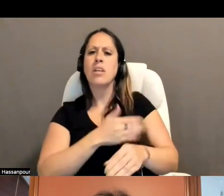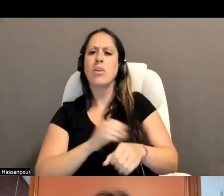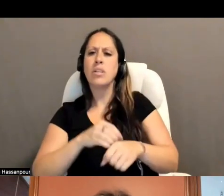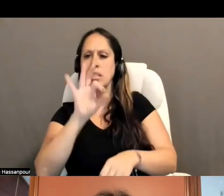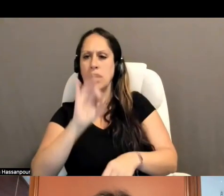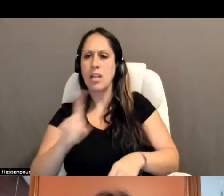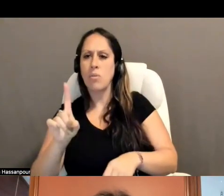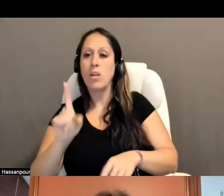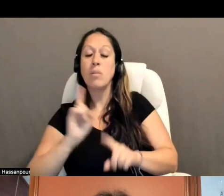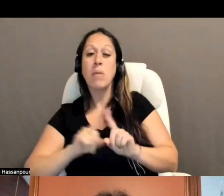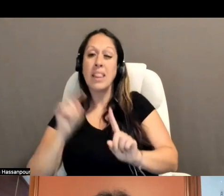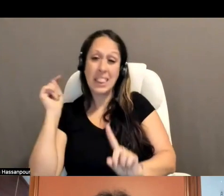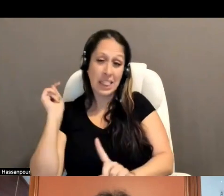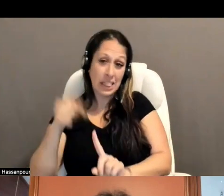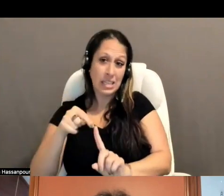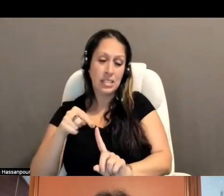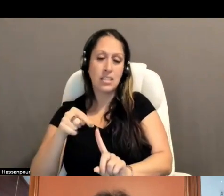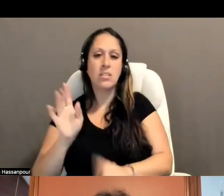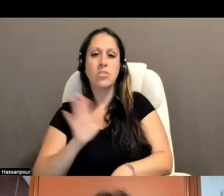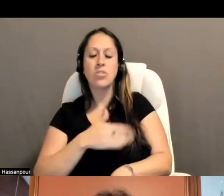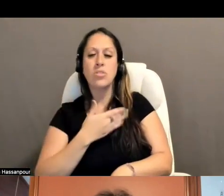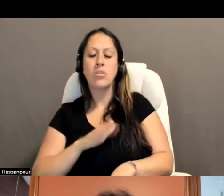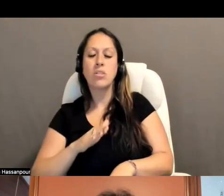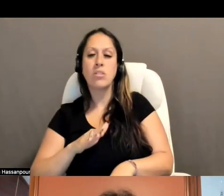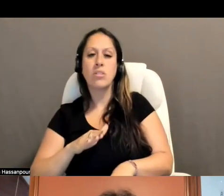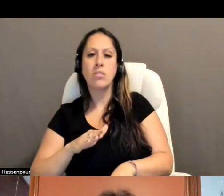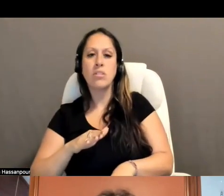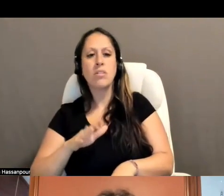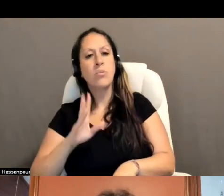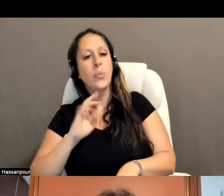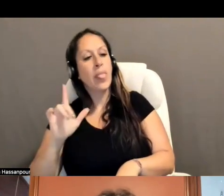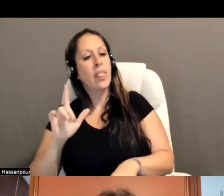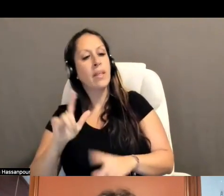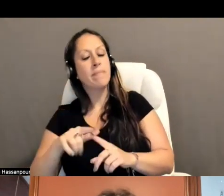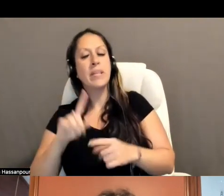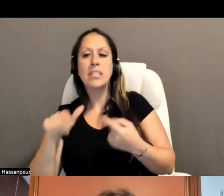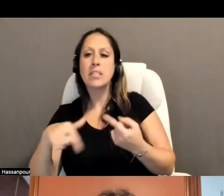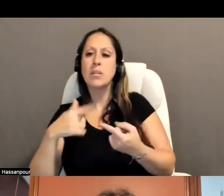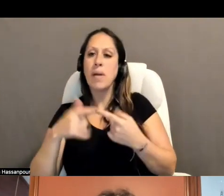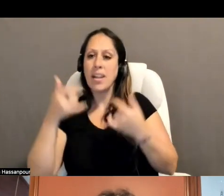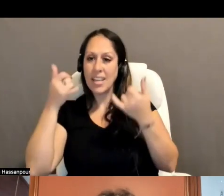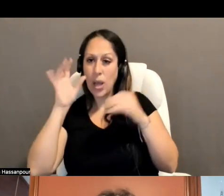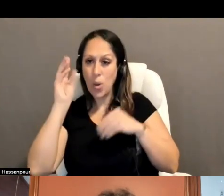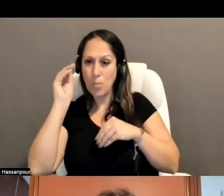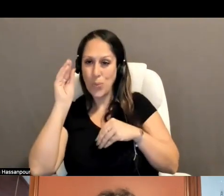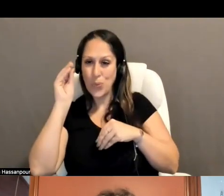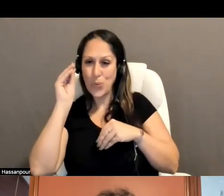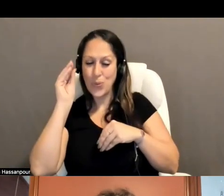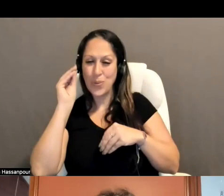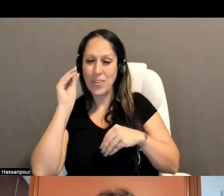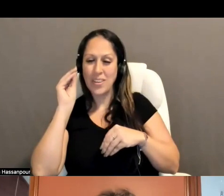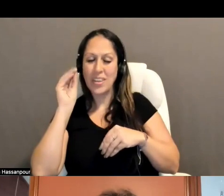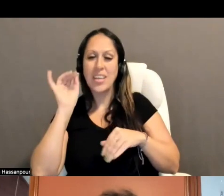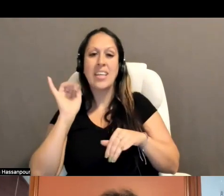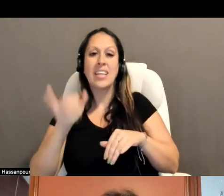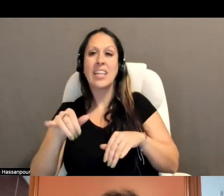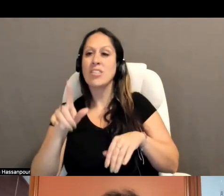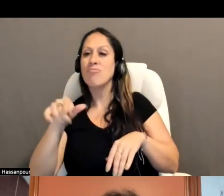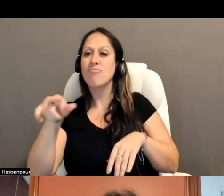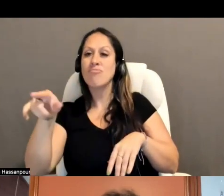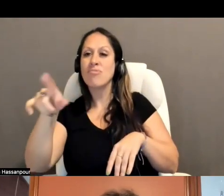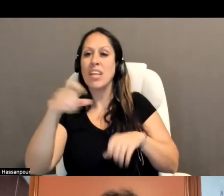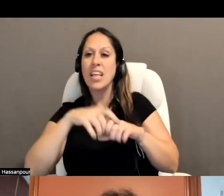91. But this song is, it's about a cowboy that's out there